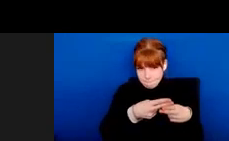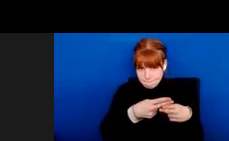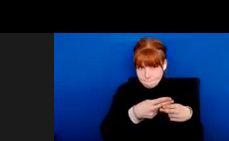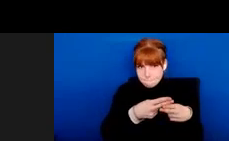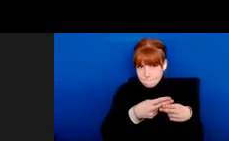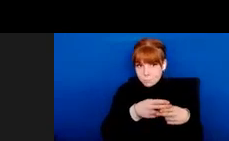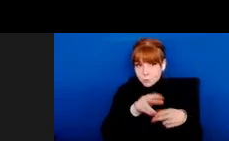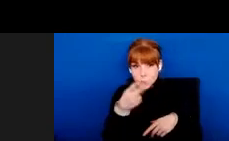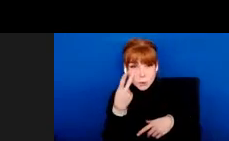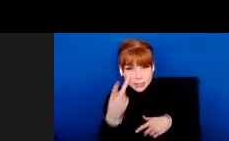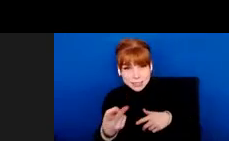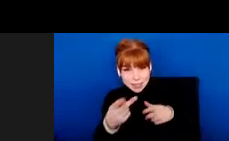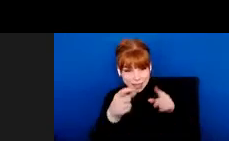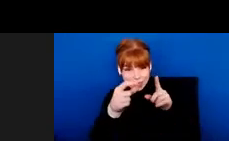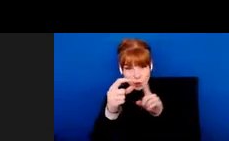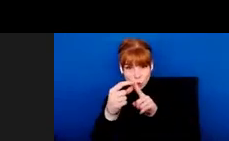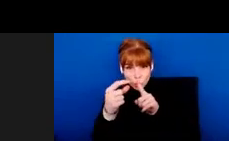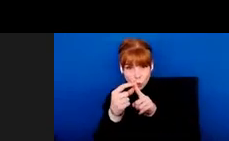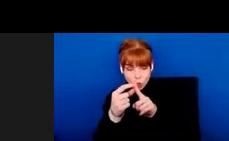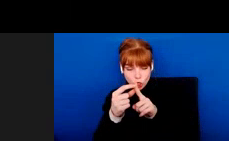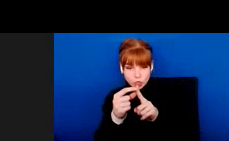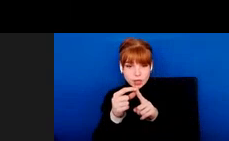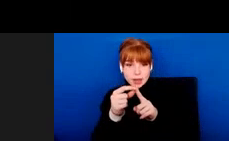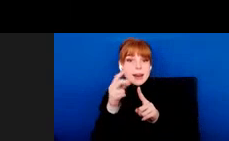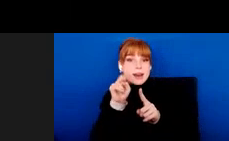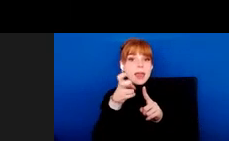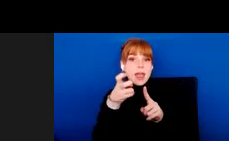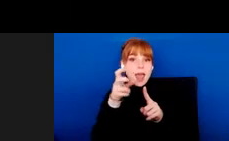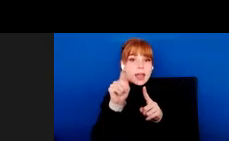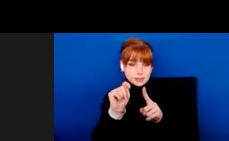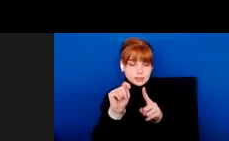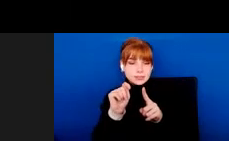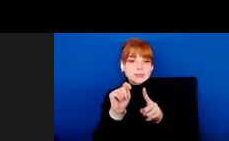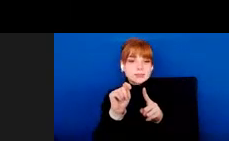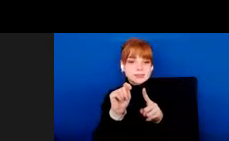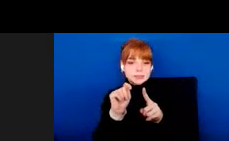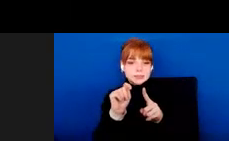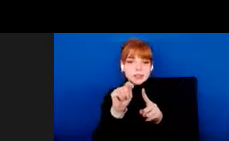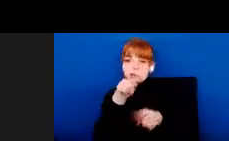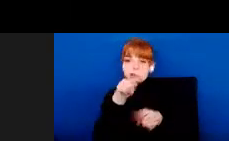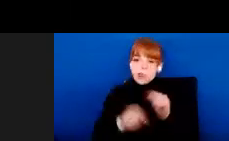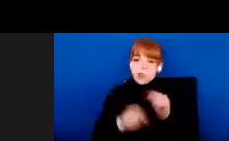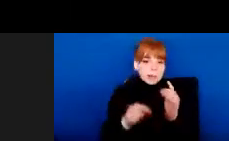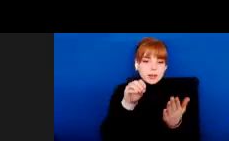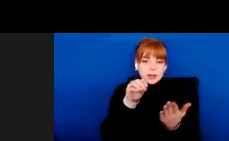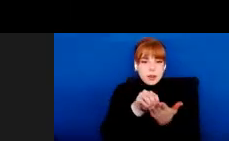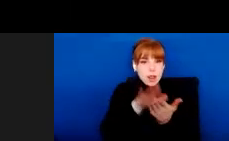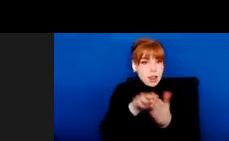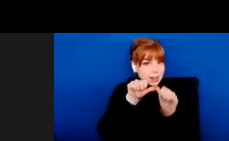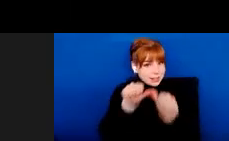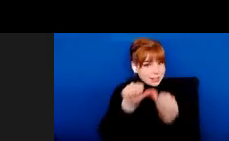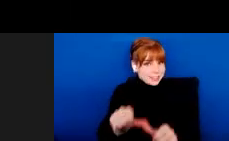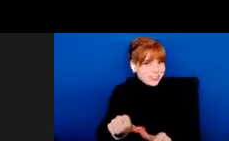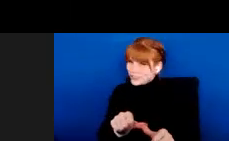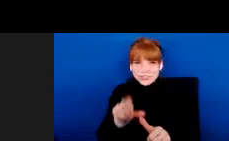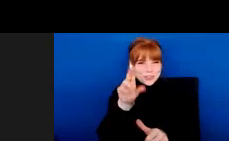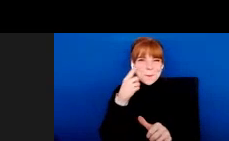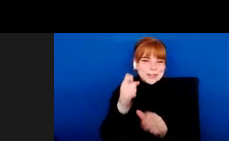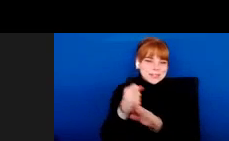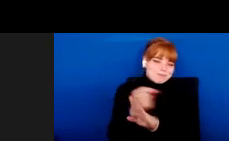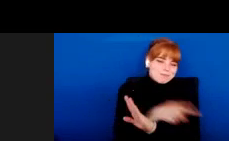have continue be what's presented to a screen reader. It can be next page, it can be next, but it can't be continue. So we talked about that a